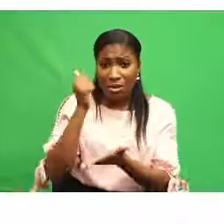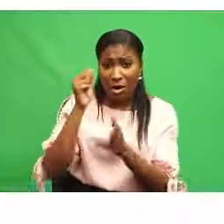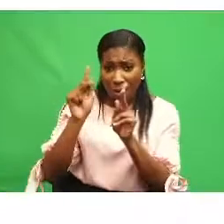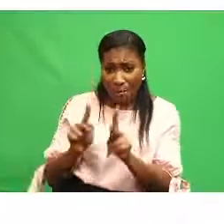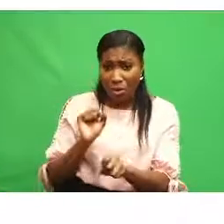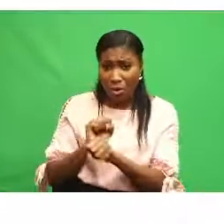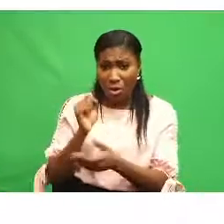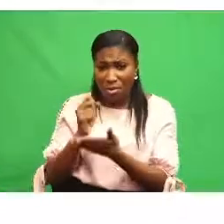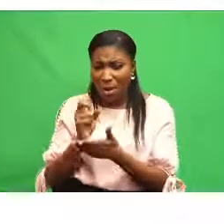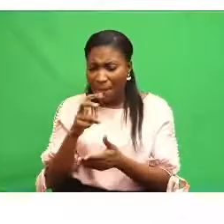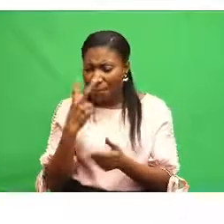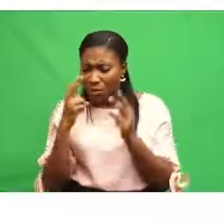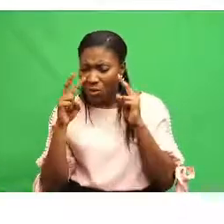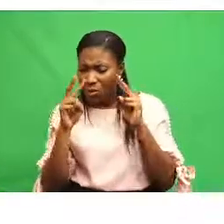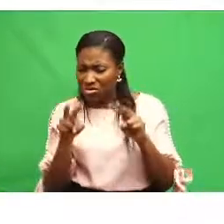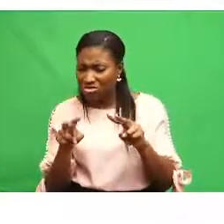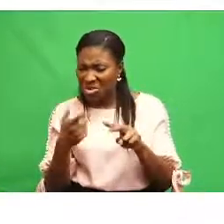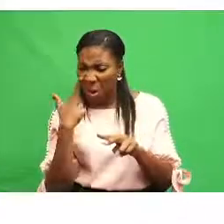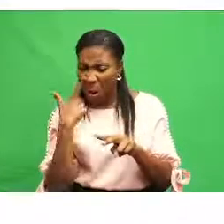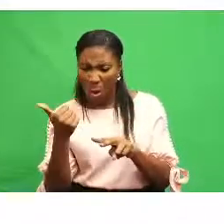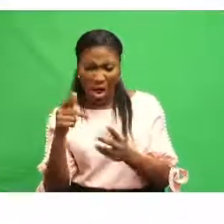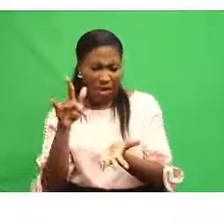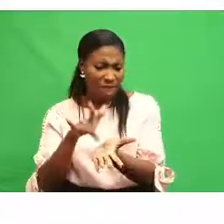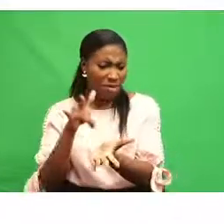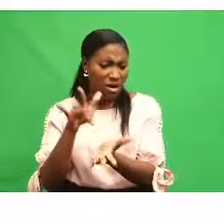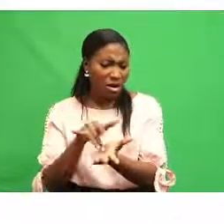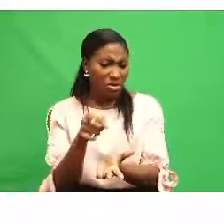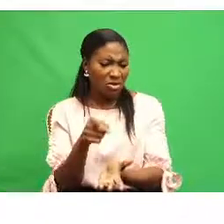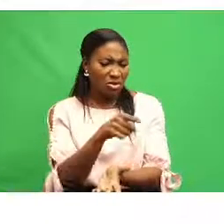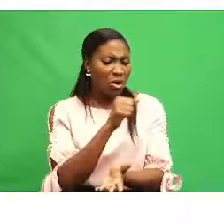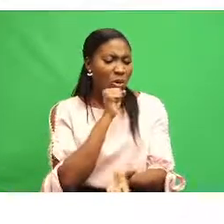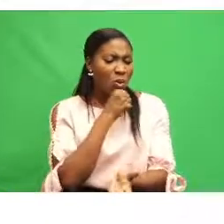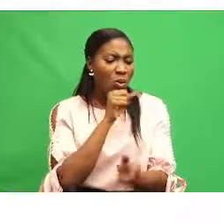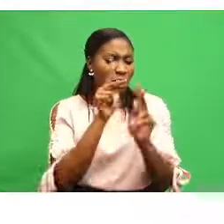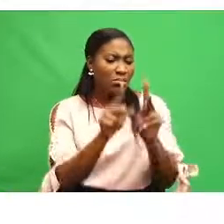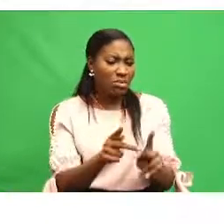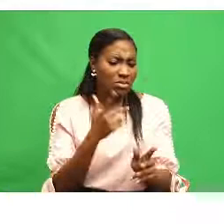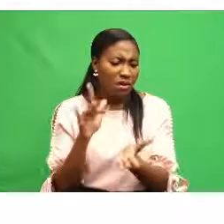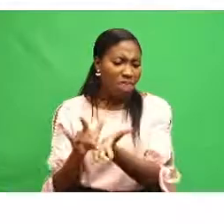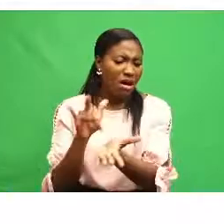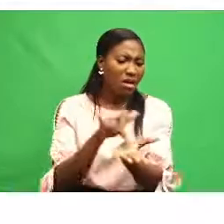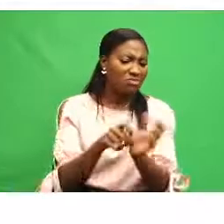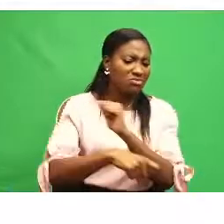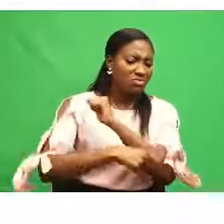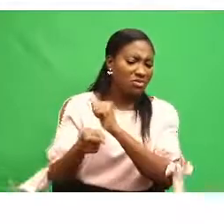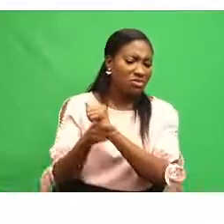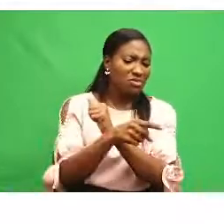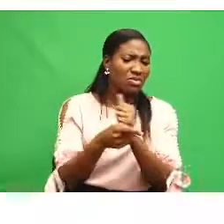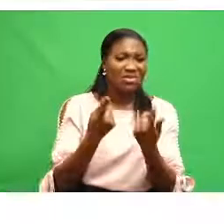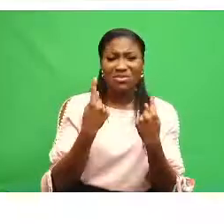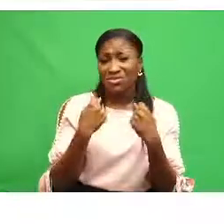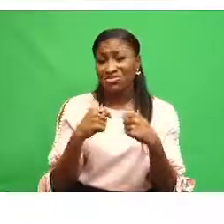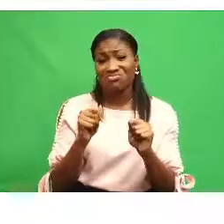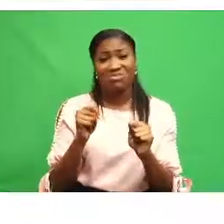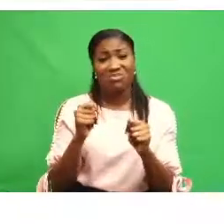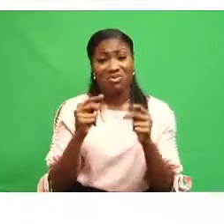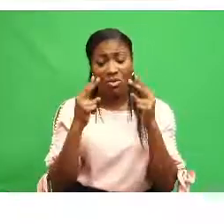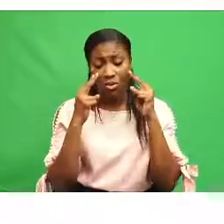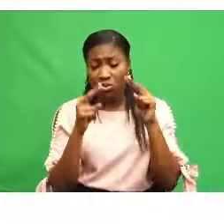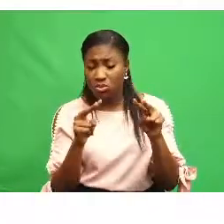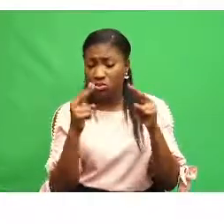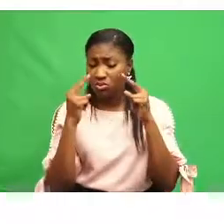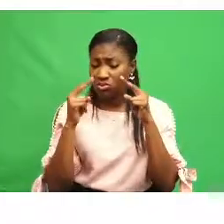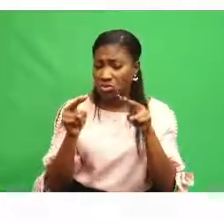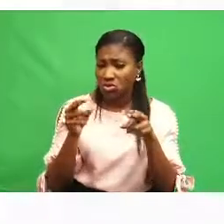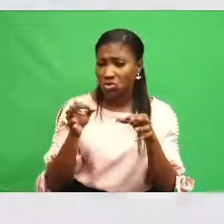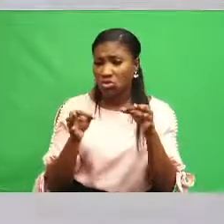particular, treatment with all ills require continuous vigilance by all. Let's go